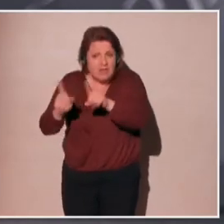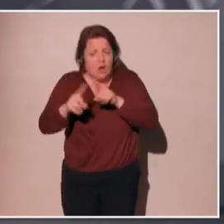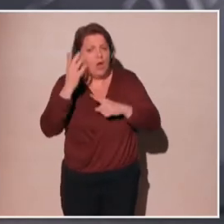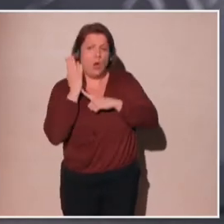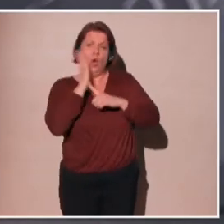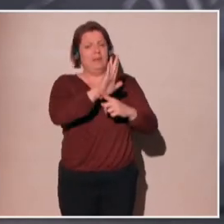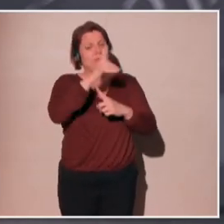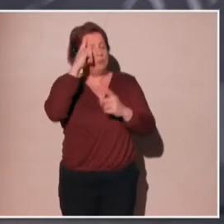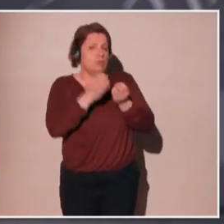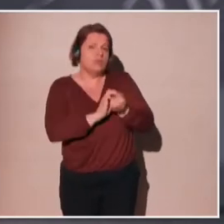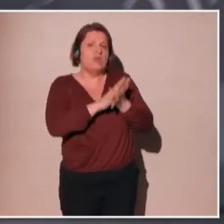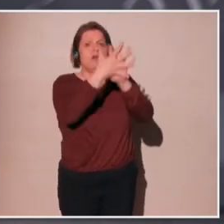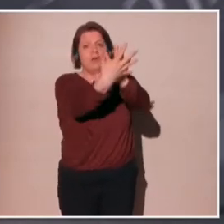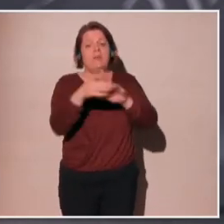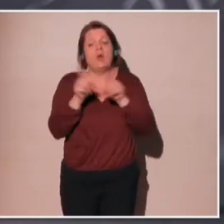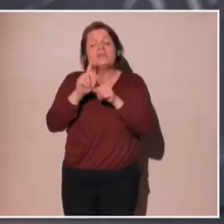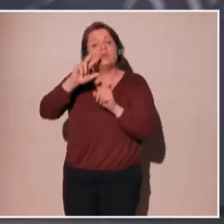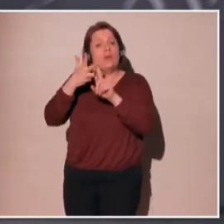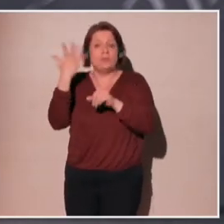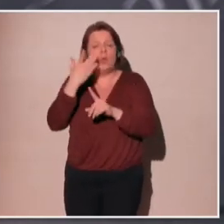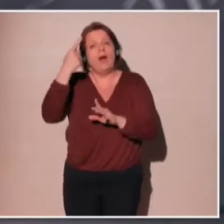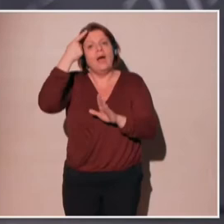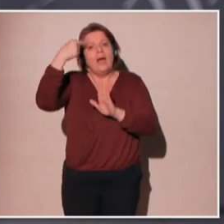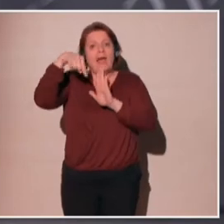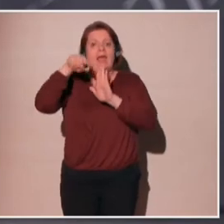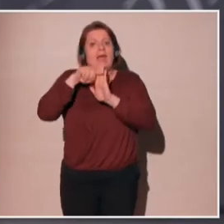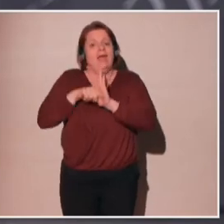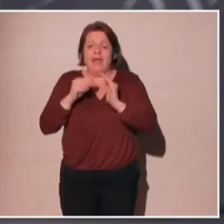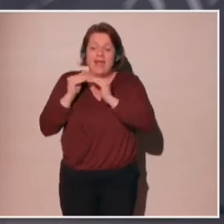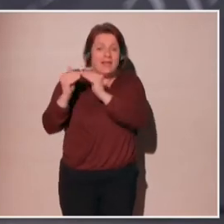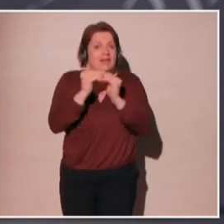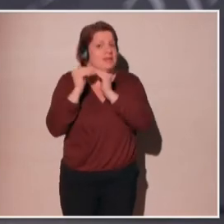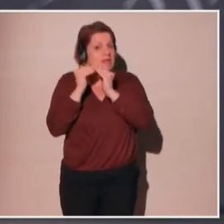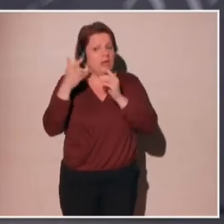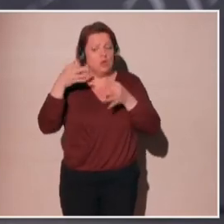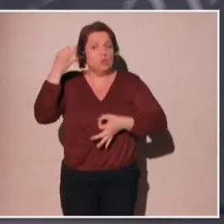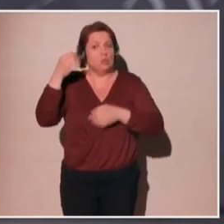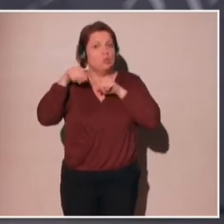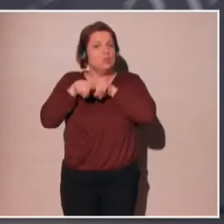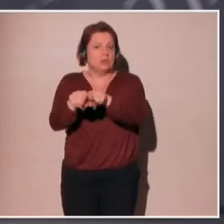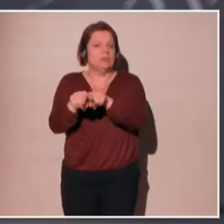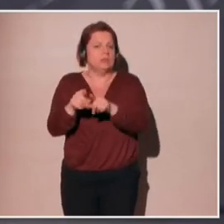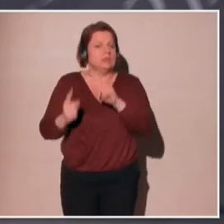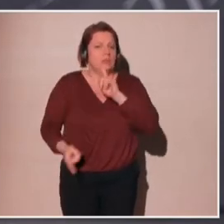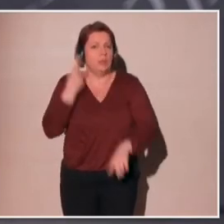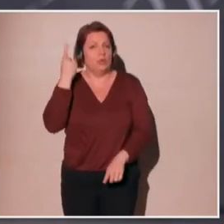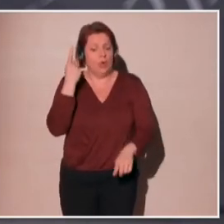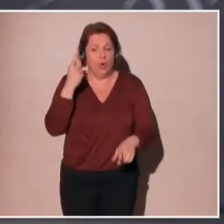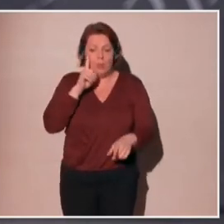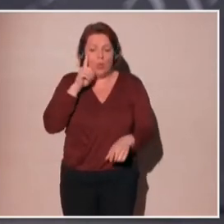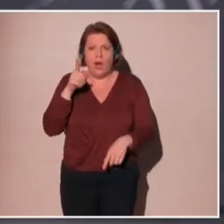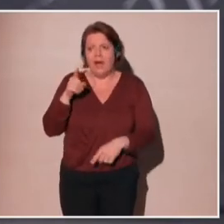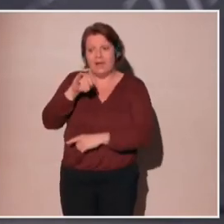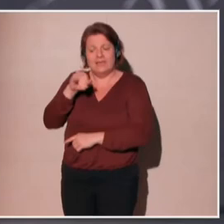moral responsibility, because this technology has a potential to be biased, to be unfair, to be unsafe, that we need